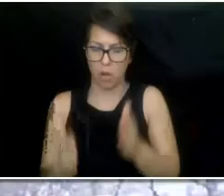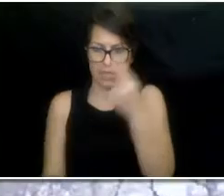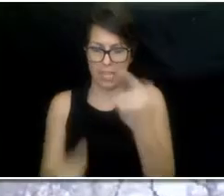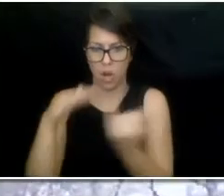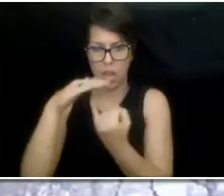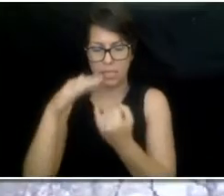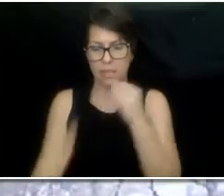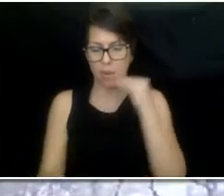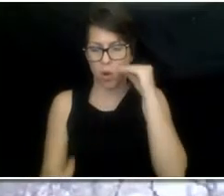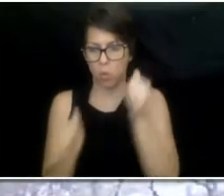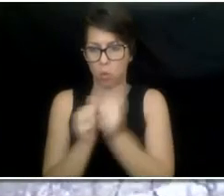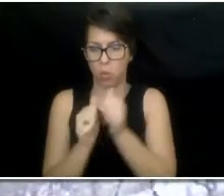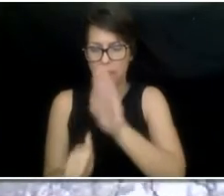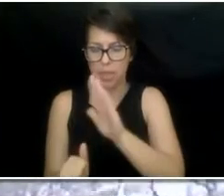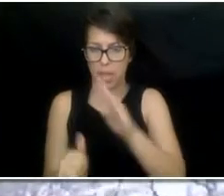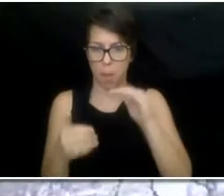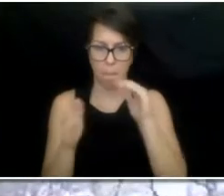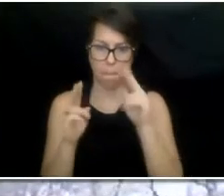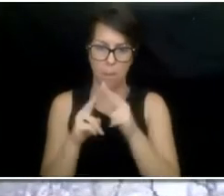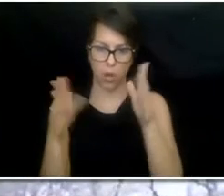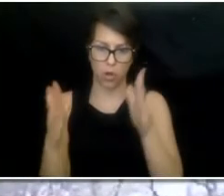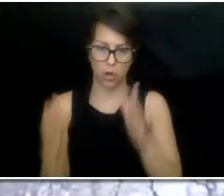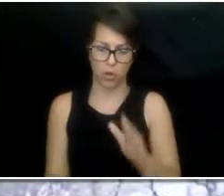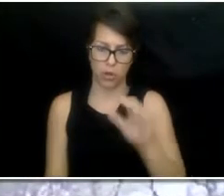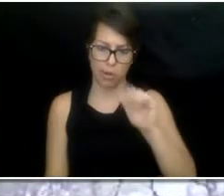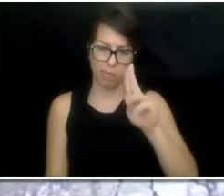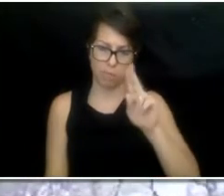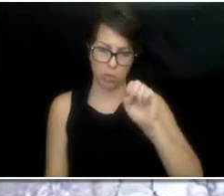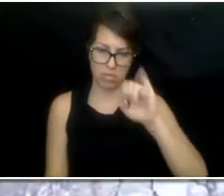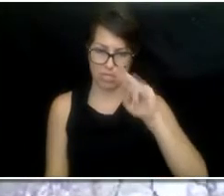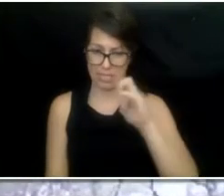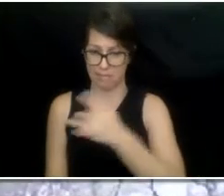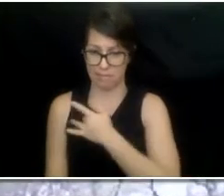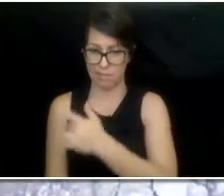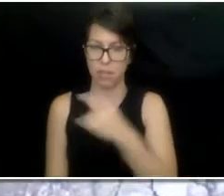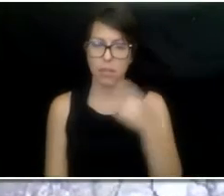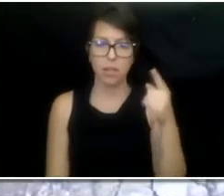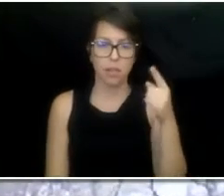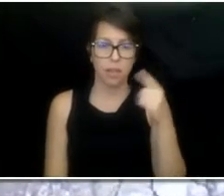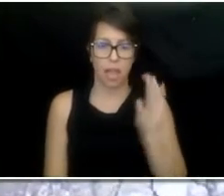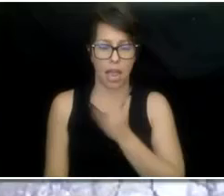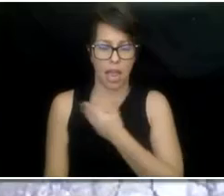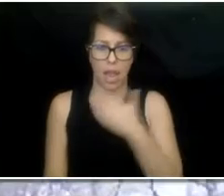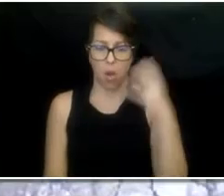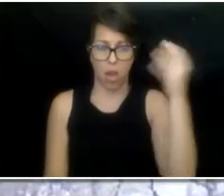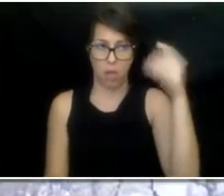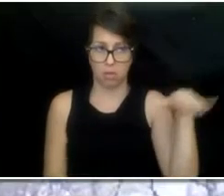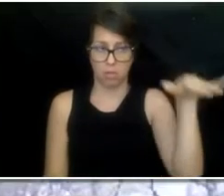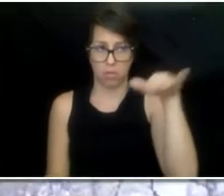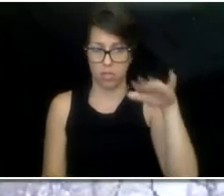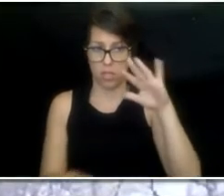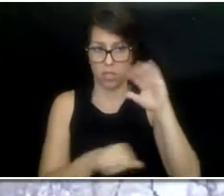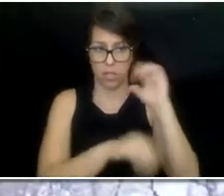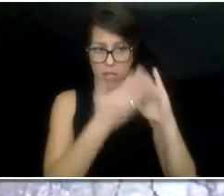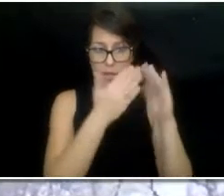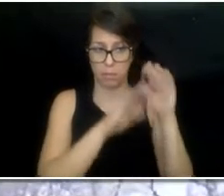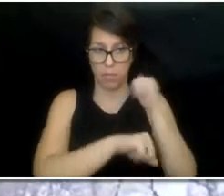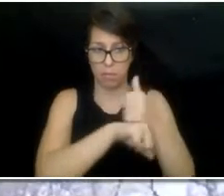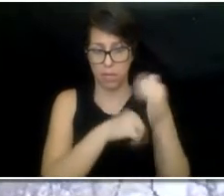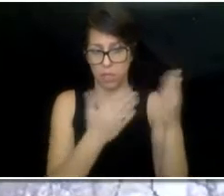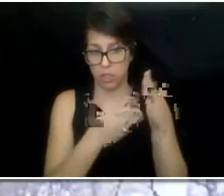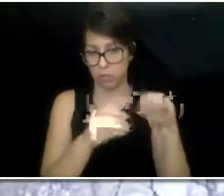in Survivor safety and minimizing risk when initially reaching out to survivors our